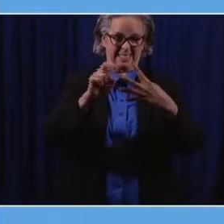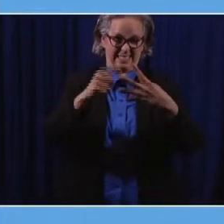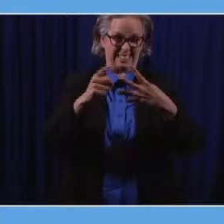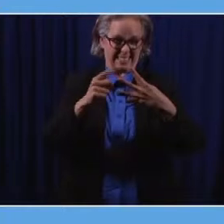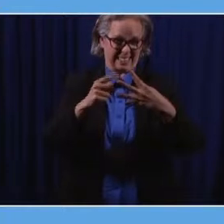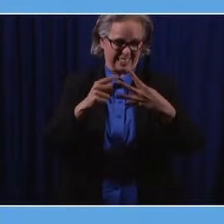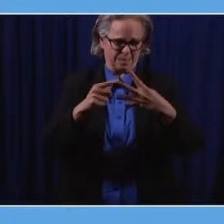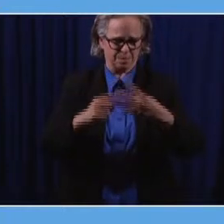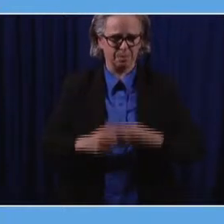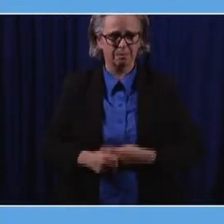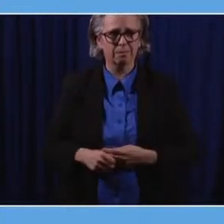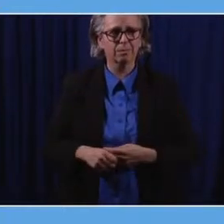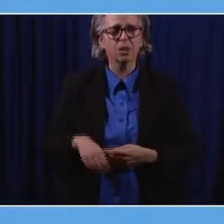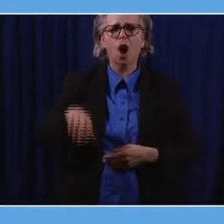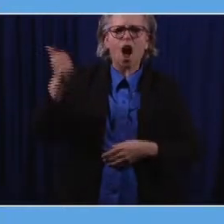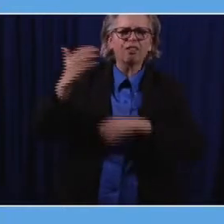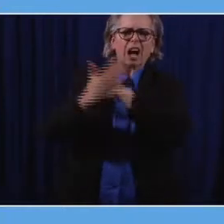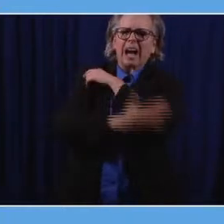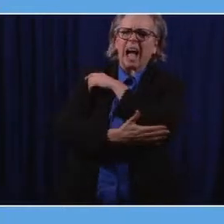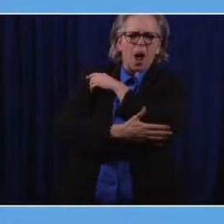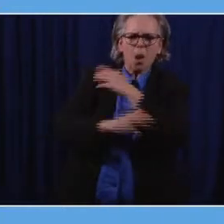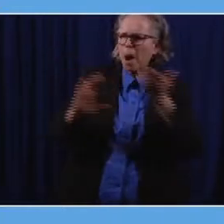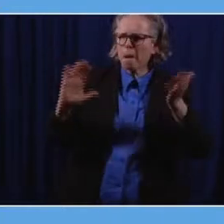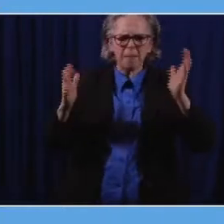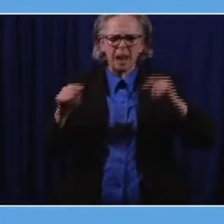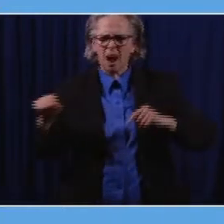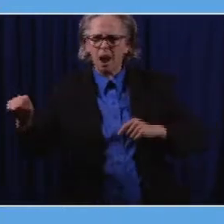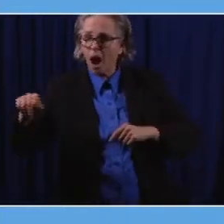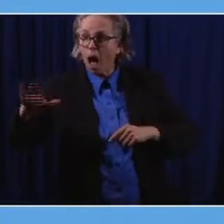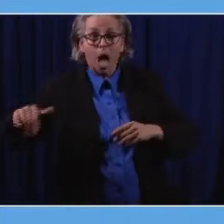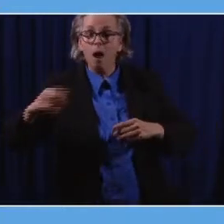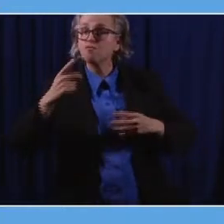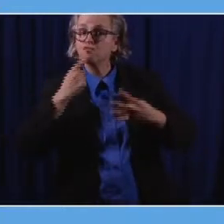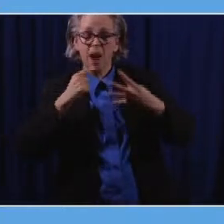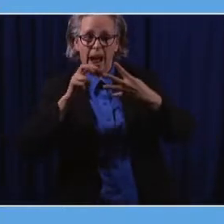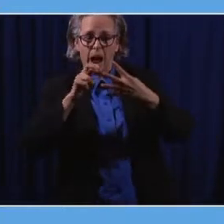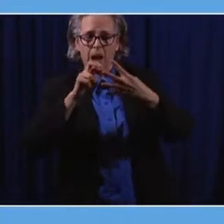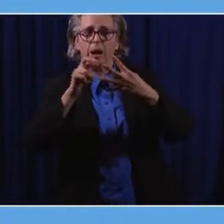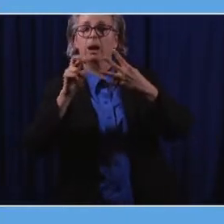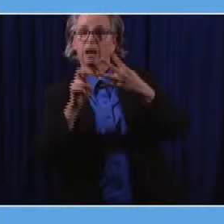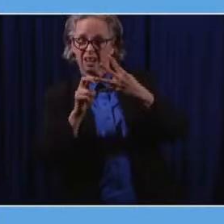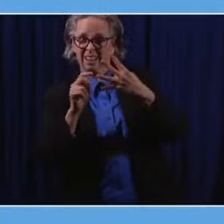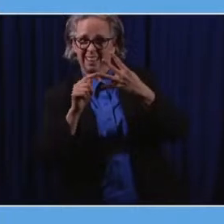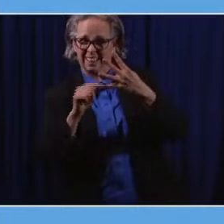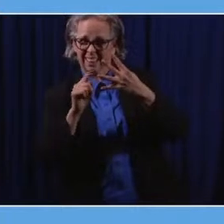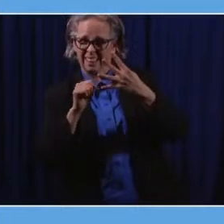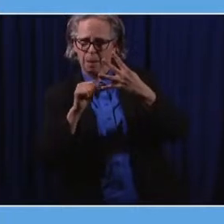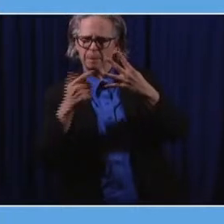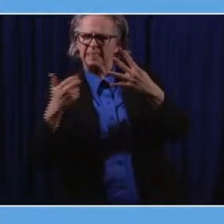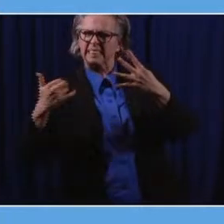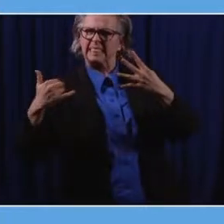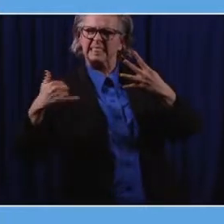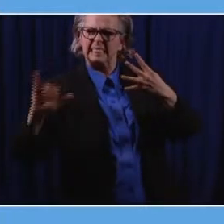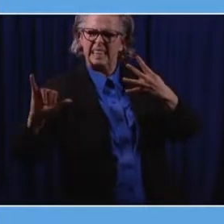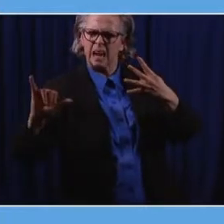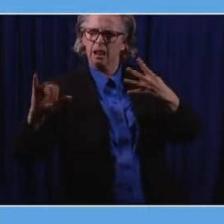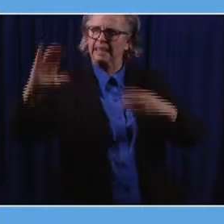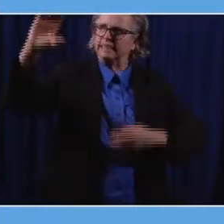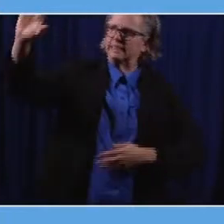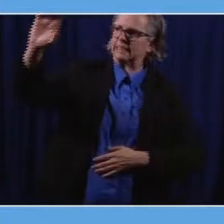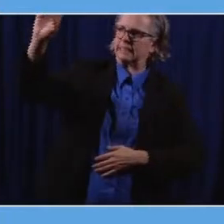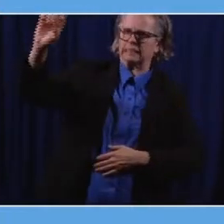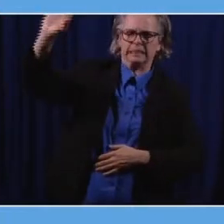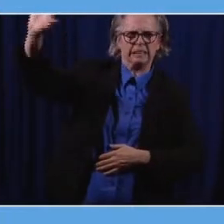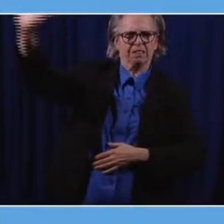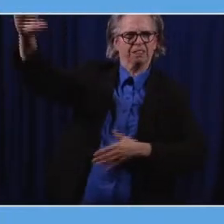other counties that you see on here that are kind of a orange yellow, I'm not quite sure what that is, but the other